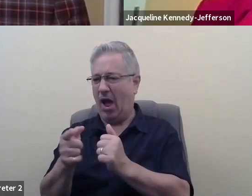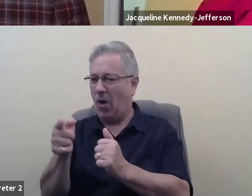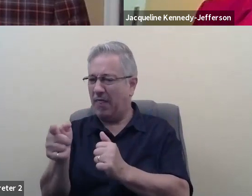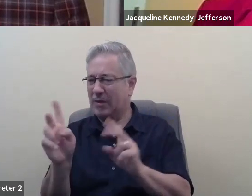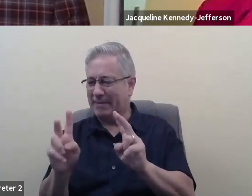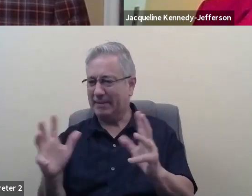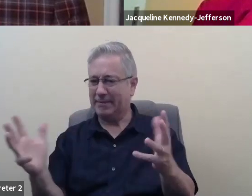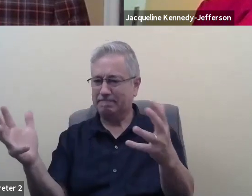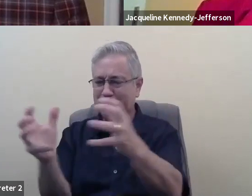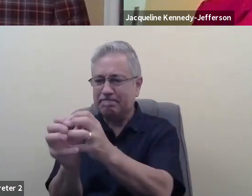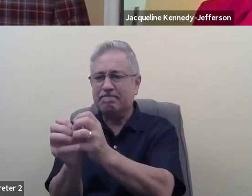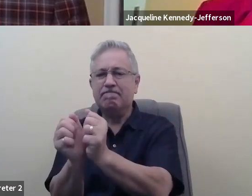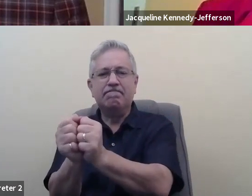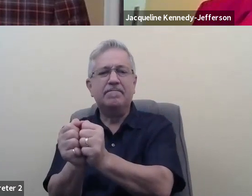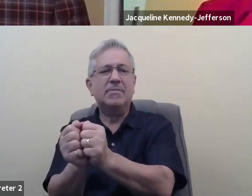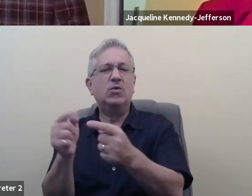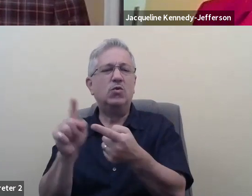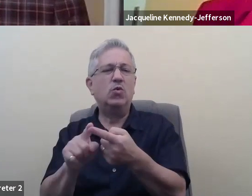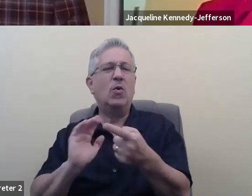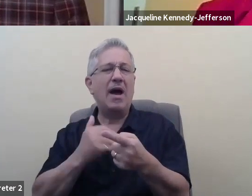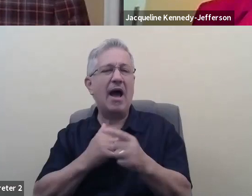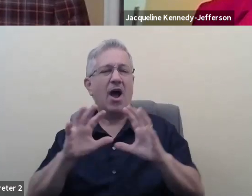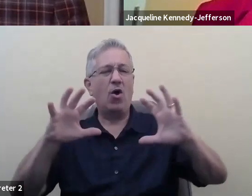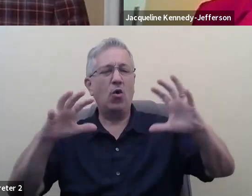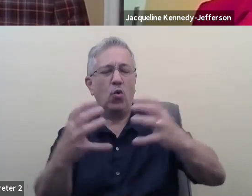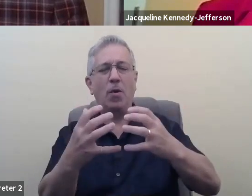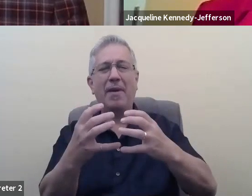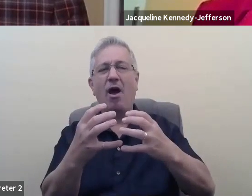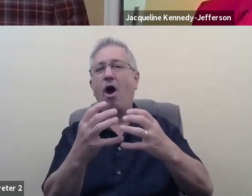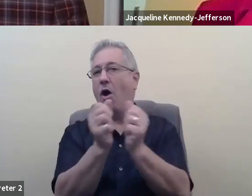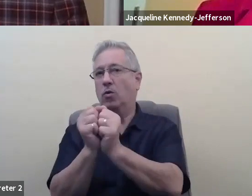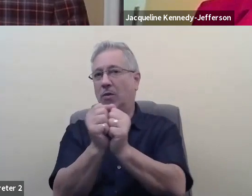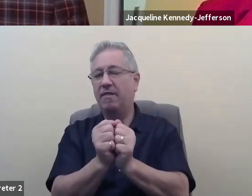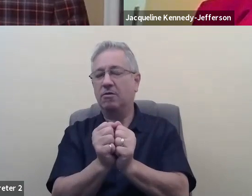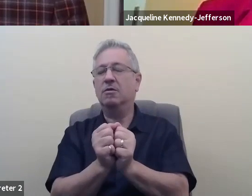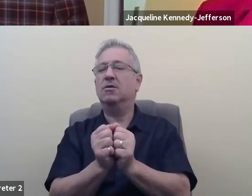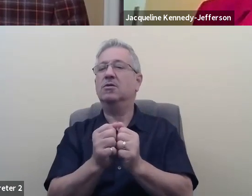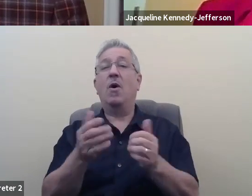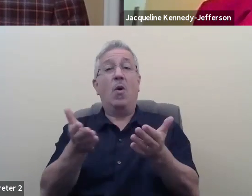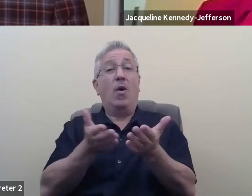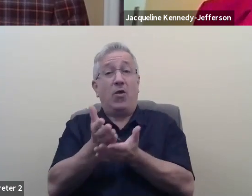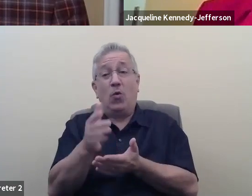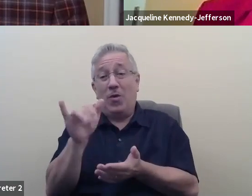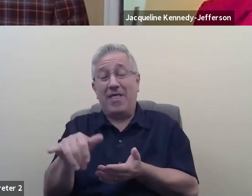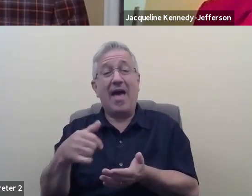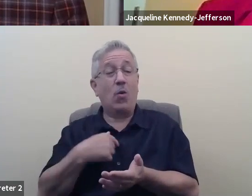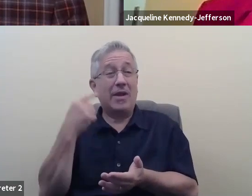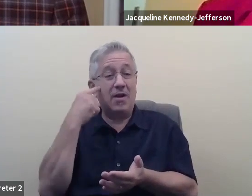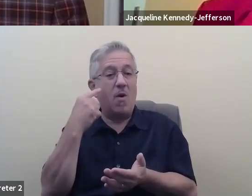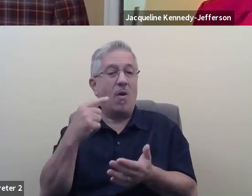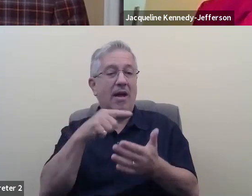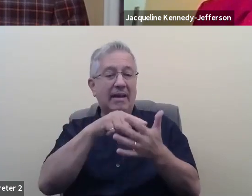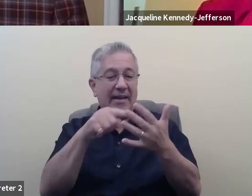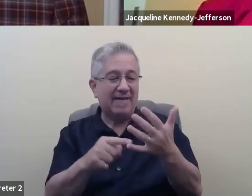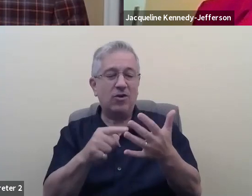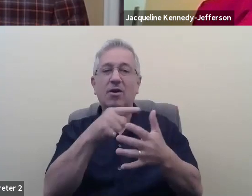conversation, and brought in some subject matter experts on the material. And so again, it was just a way for us to think through these activities that, back